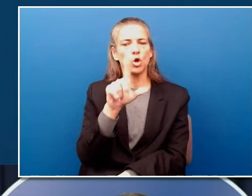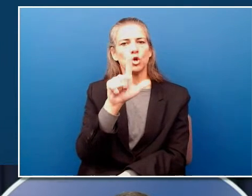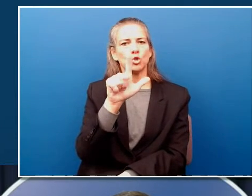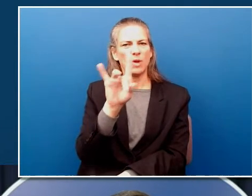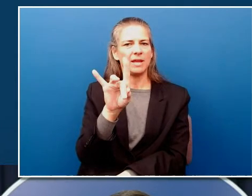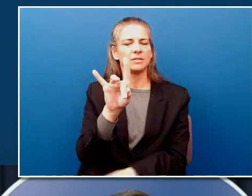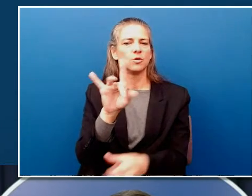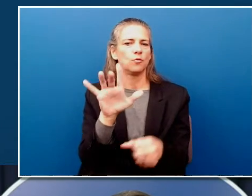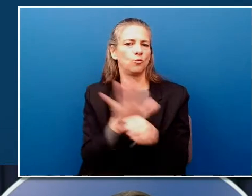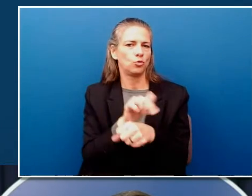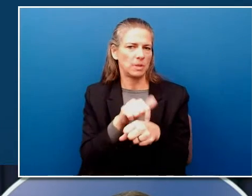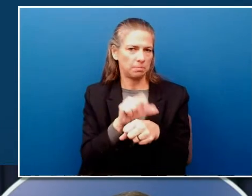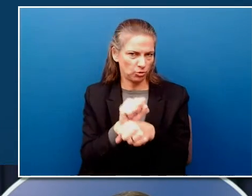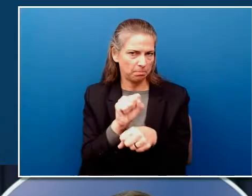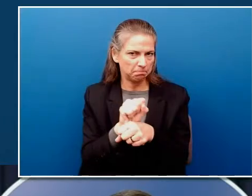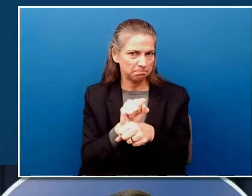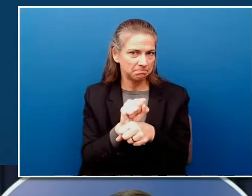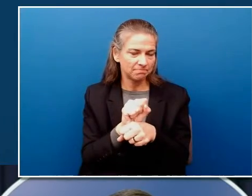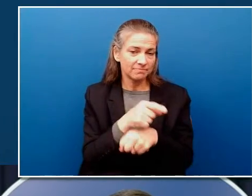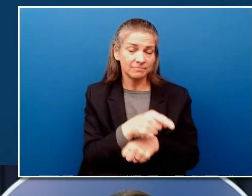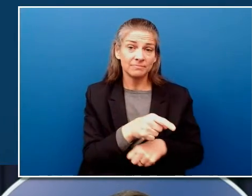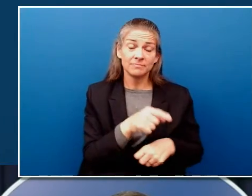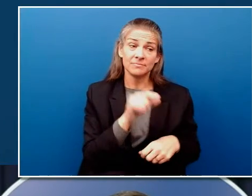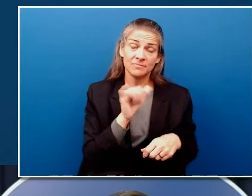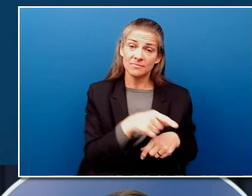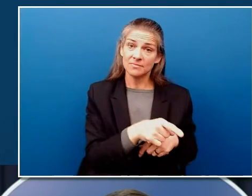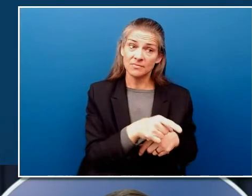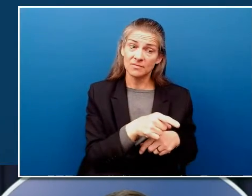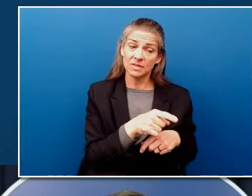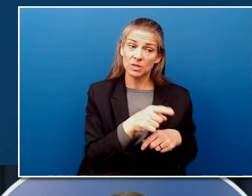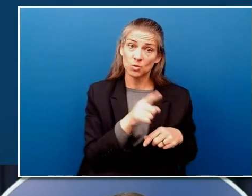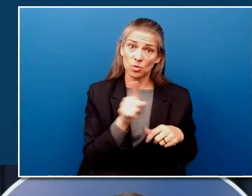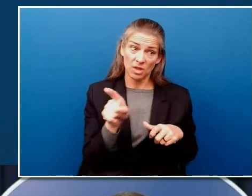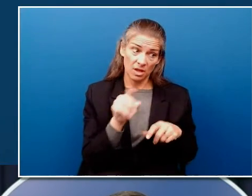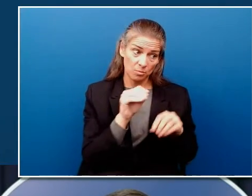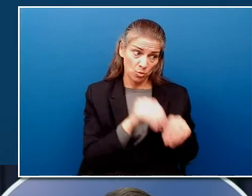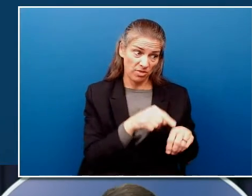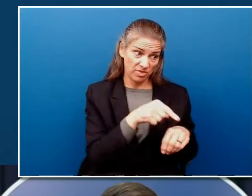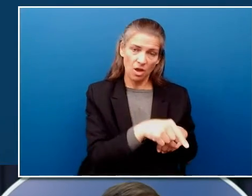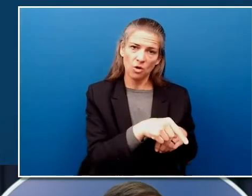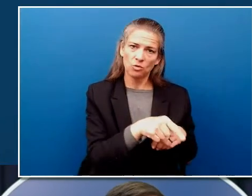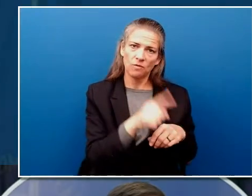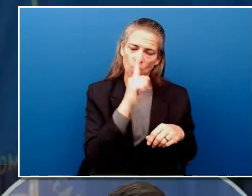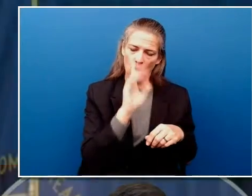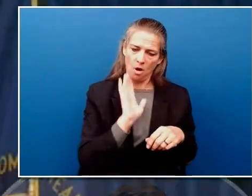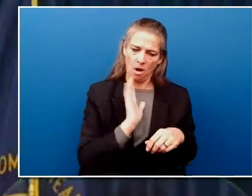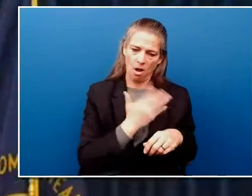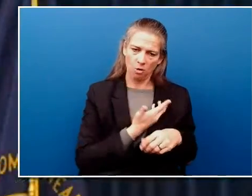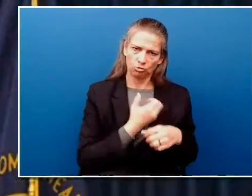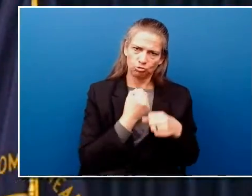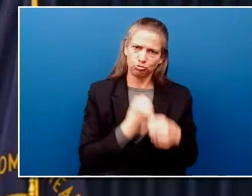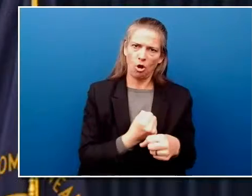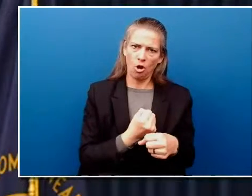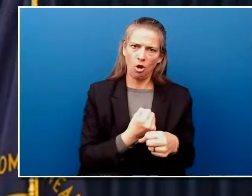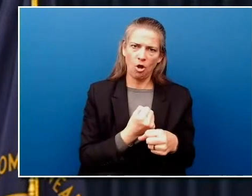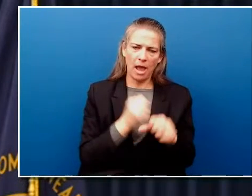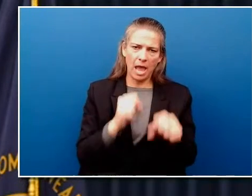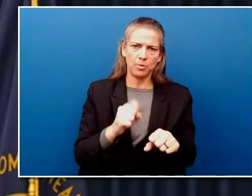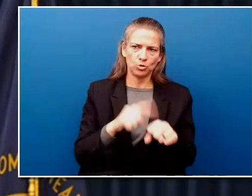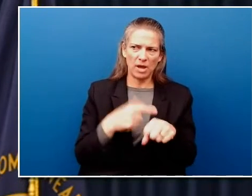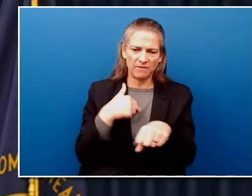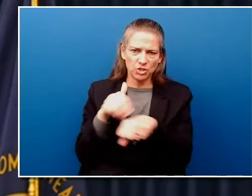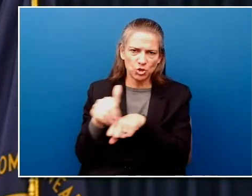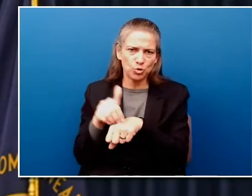This latest investment builds on our strong infrastructure to support distribution and logistics, and I look forward to this facility being